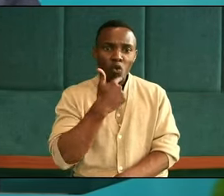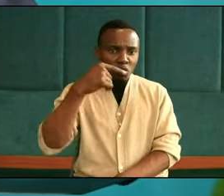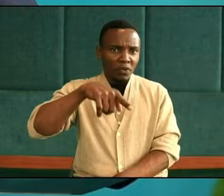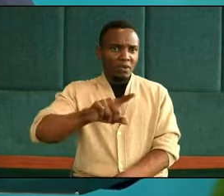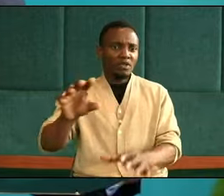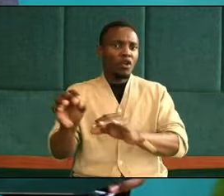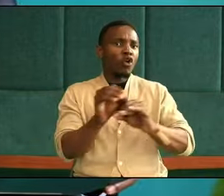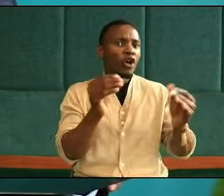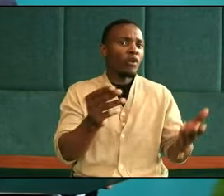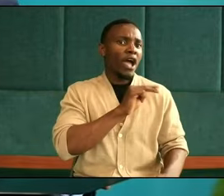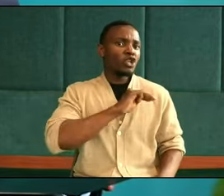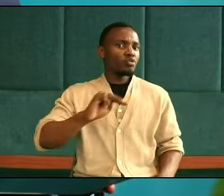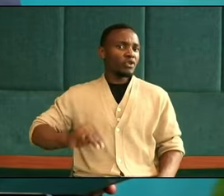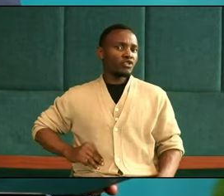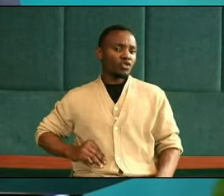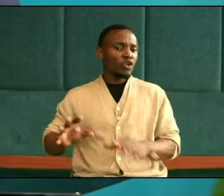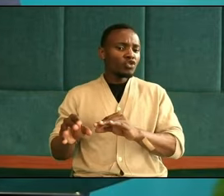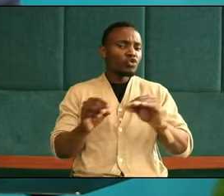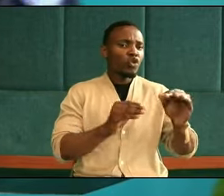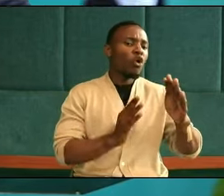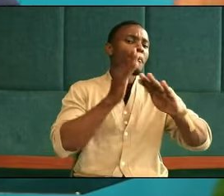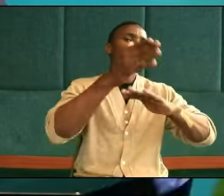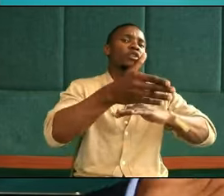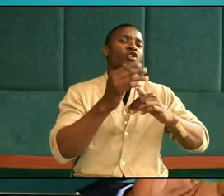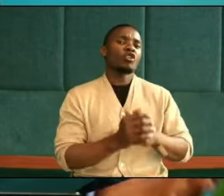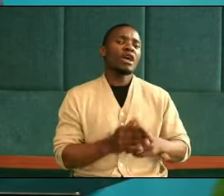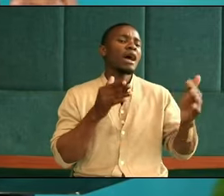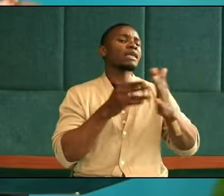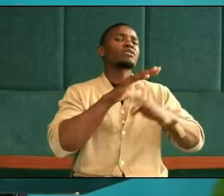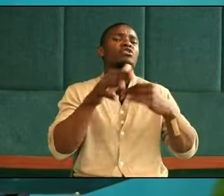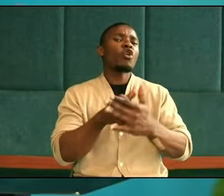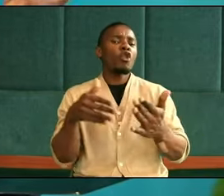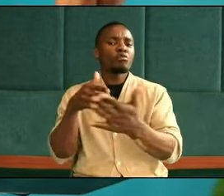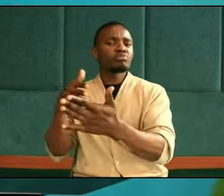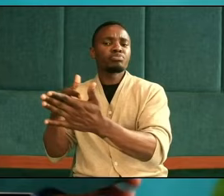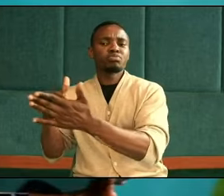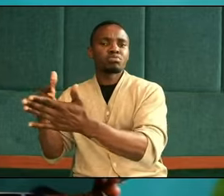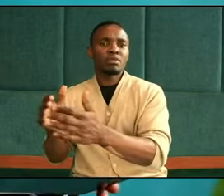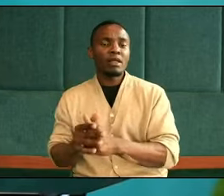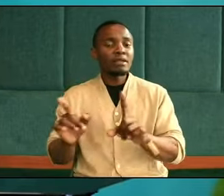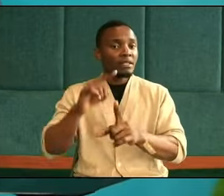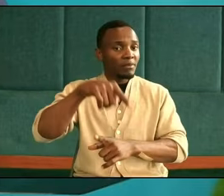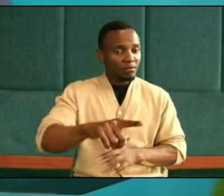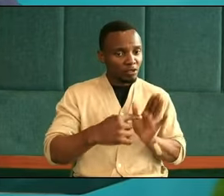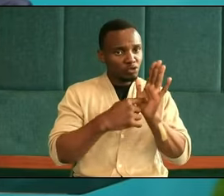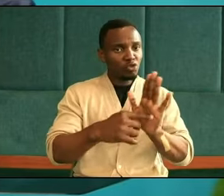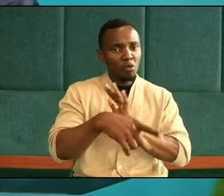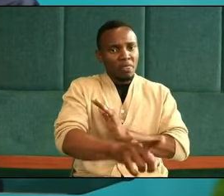mission, and they go beyond the ordinary against all odds and prove themselves to